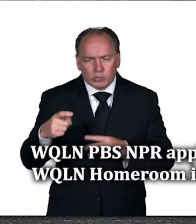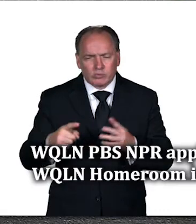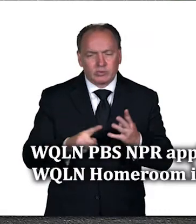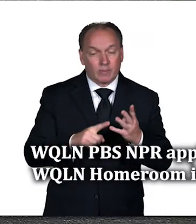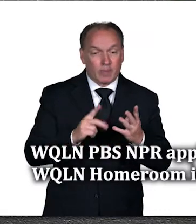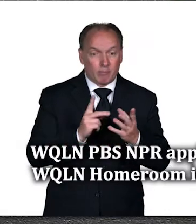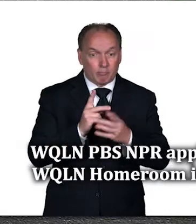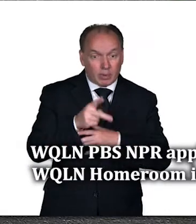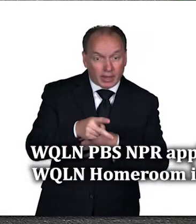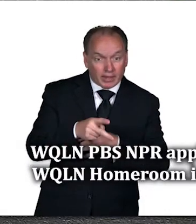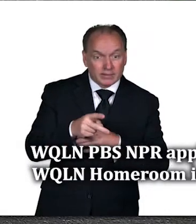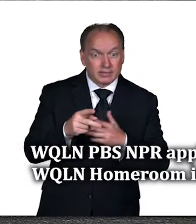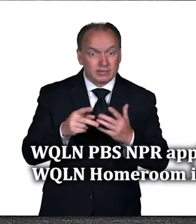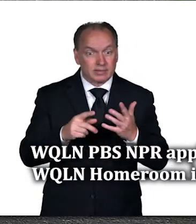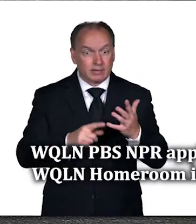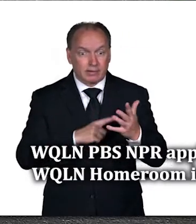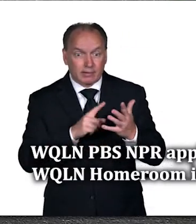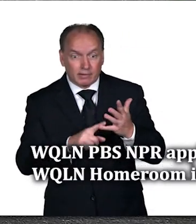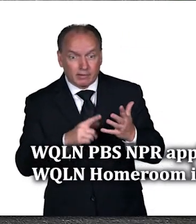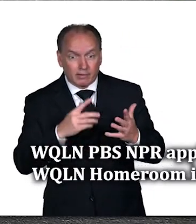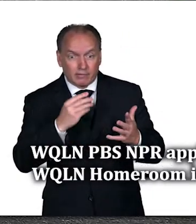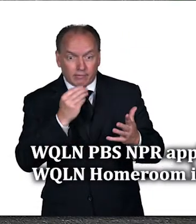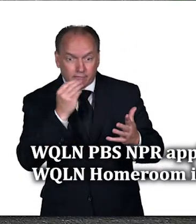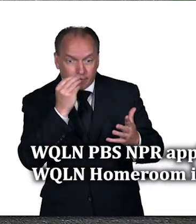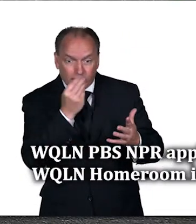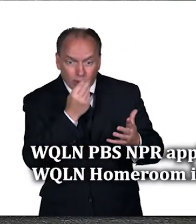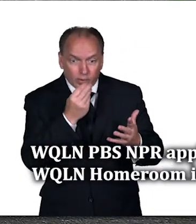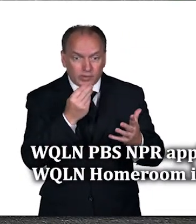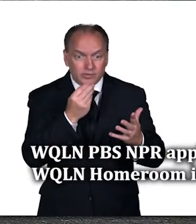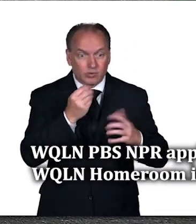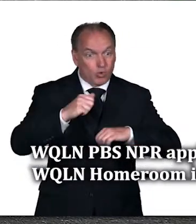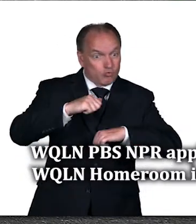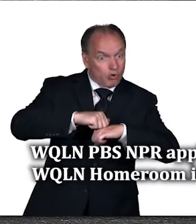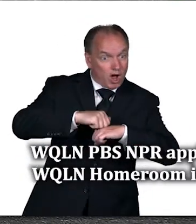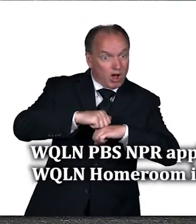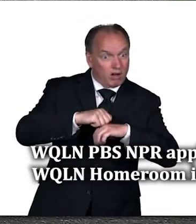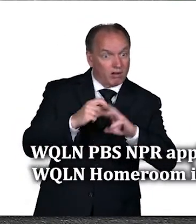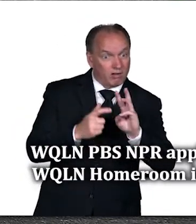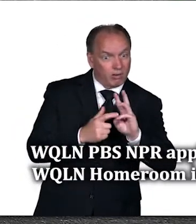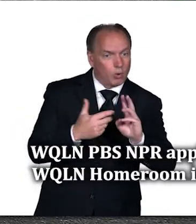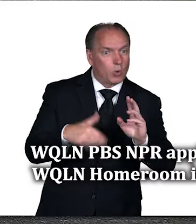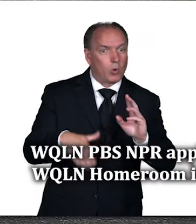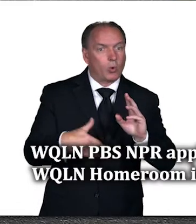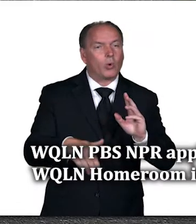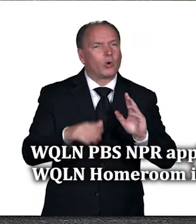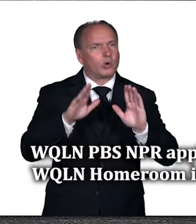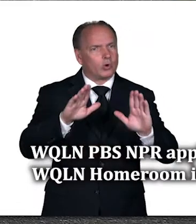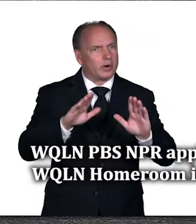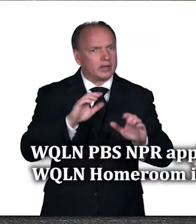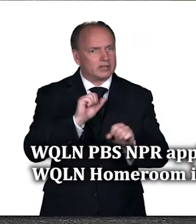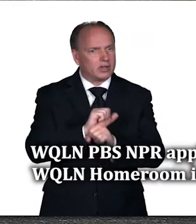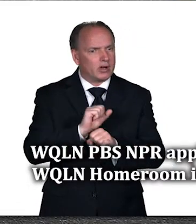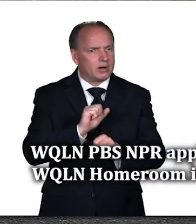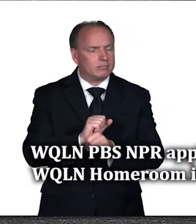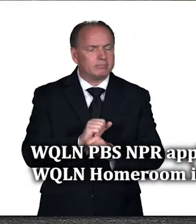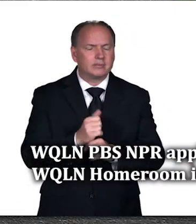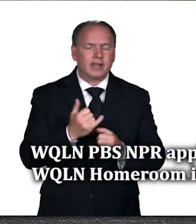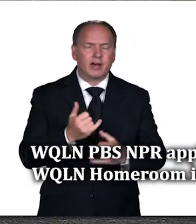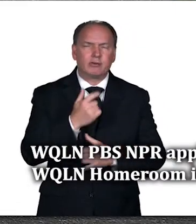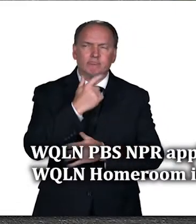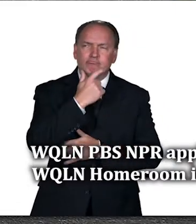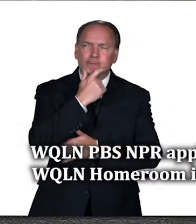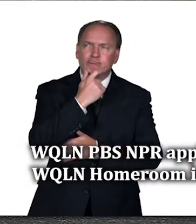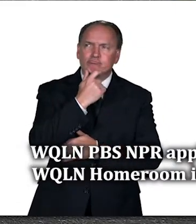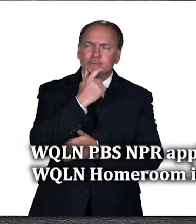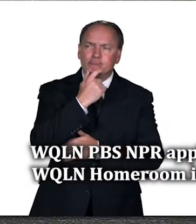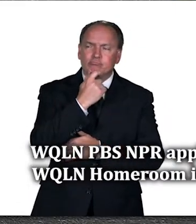see plants, maybe some flowers, or maybe a rock. Great job, guys. Okay, now,